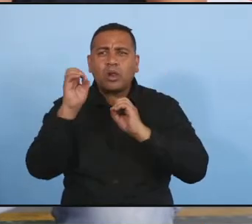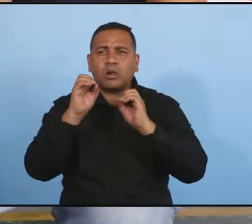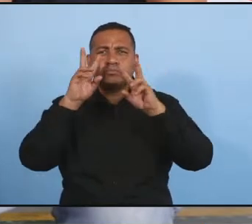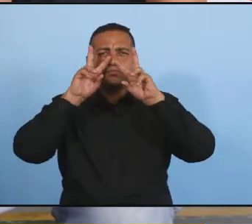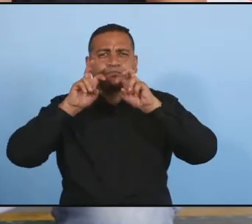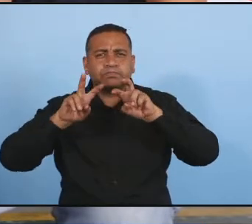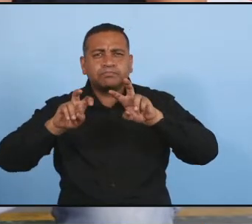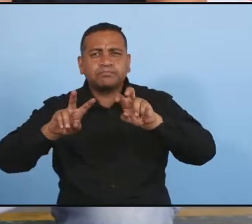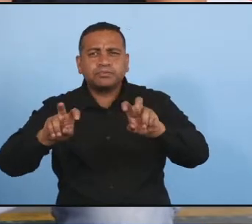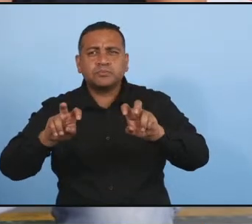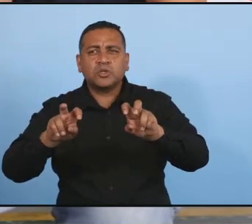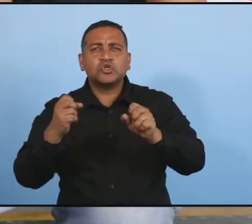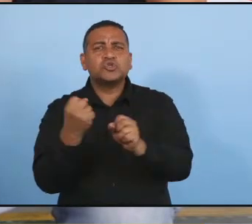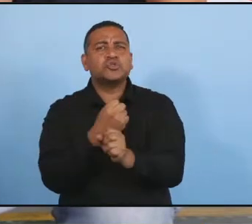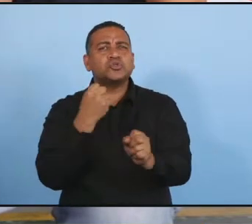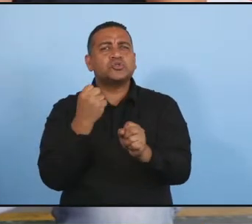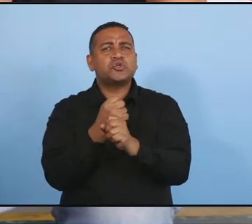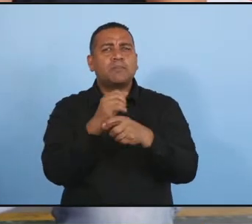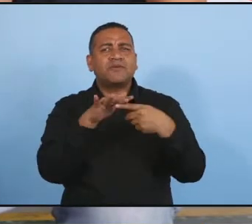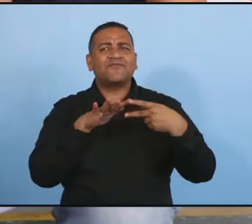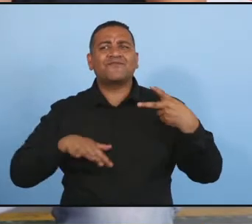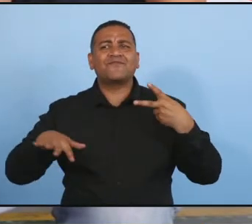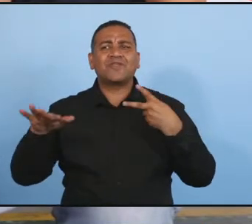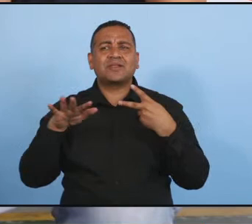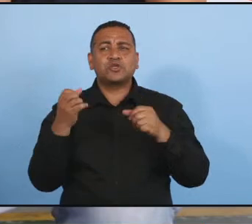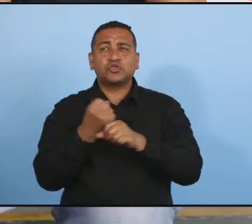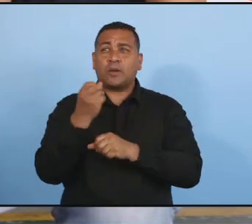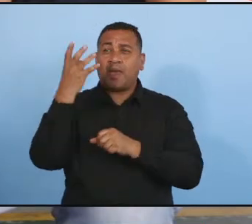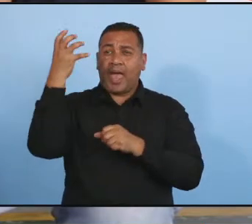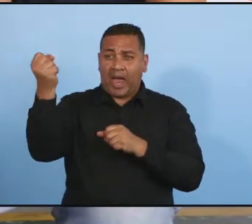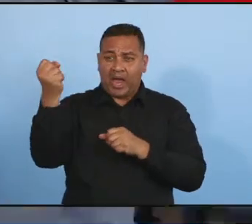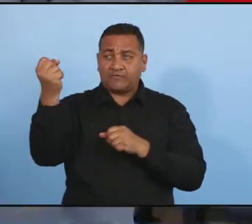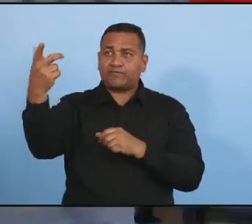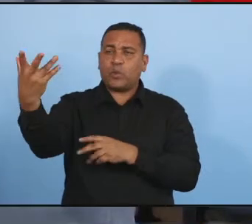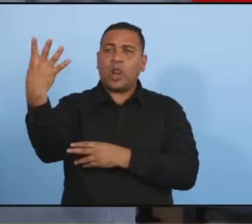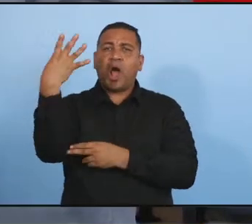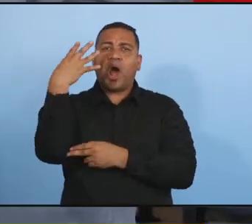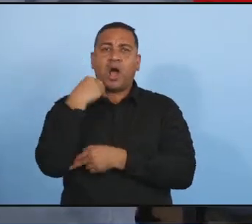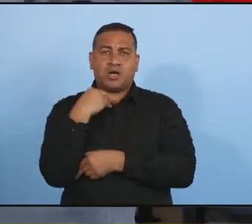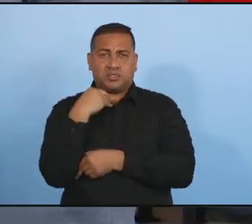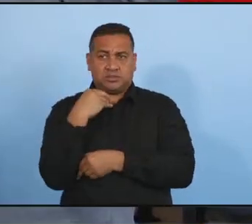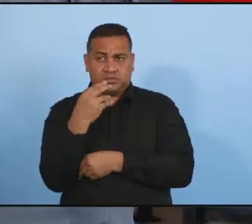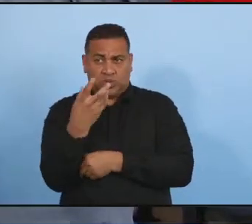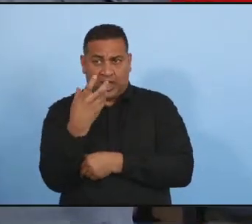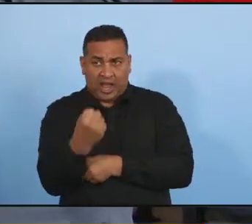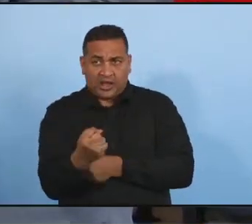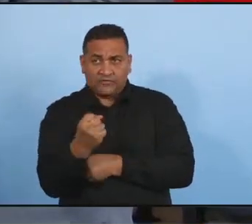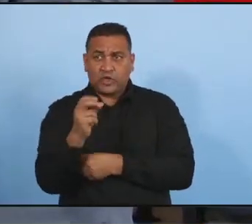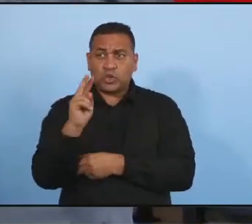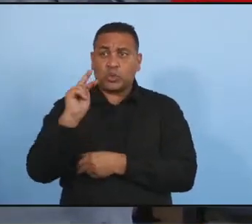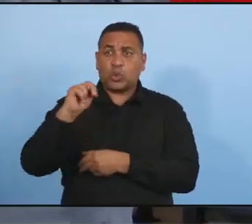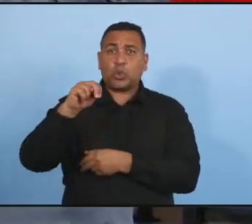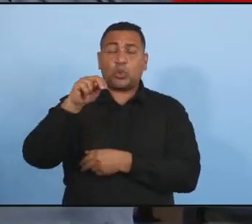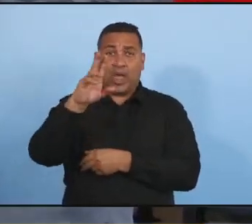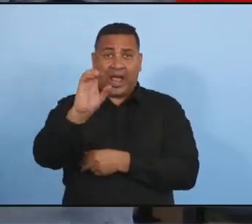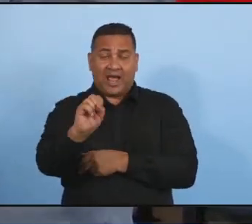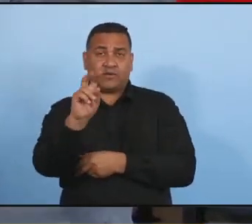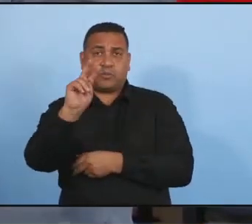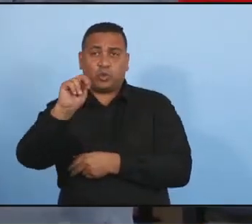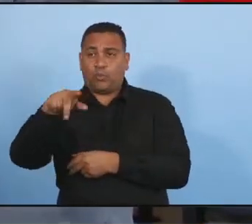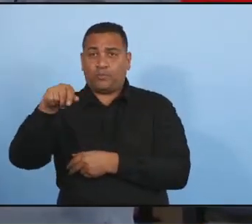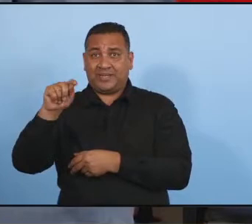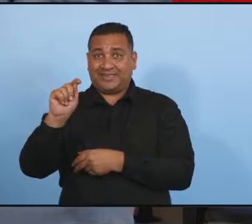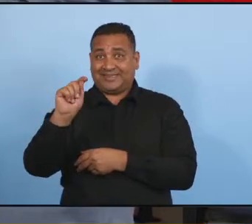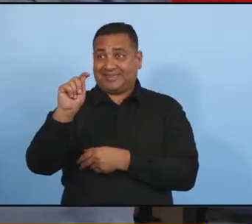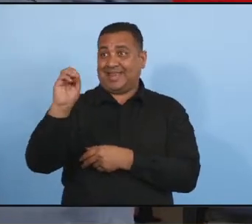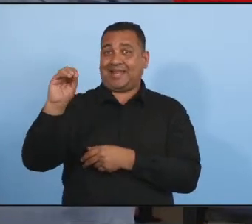and you open up like, here's a job, they're going to ask you, can you do hydraulics, can you do pneumatics? Oh, wow. So that is why I'm saying, if you can do this,